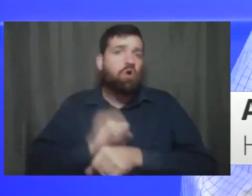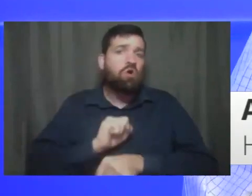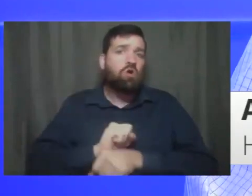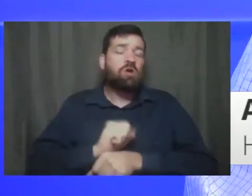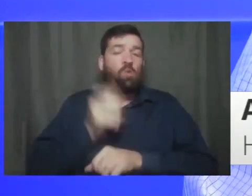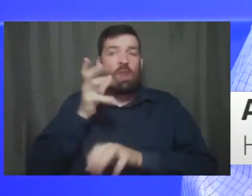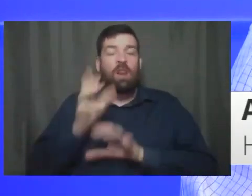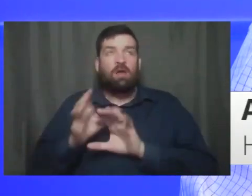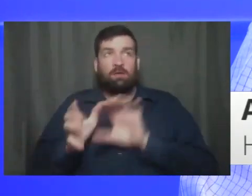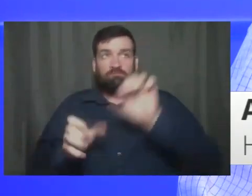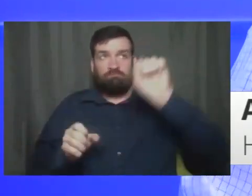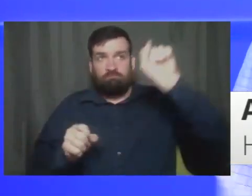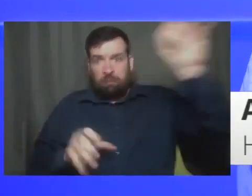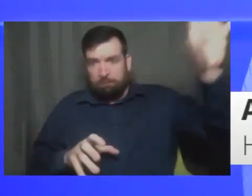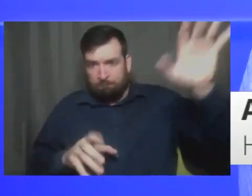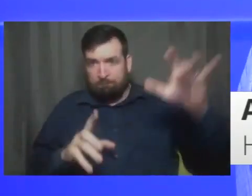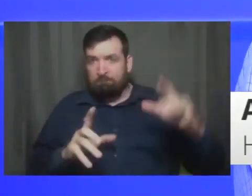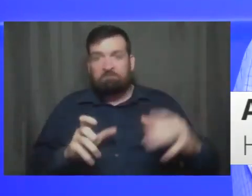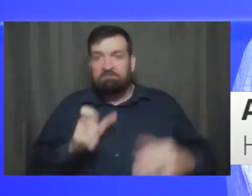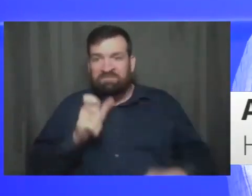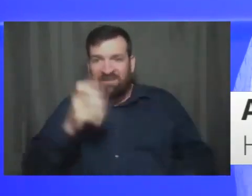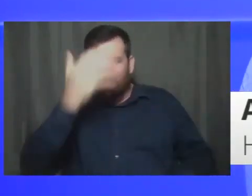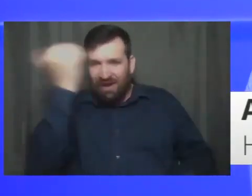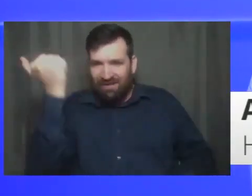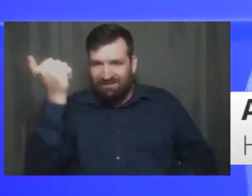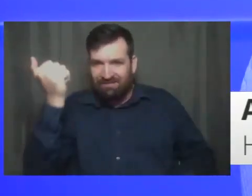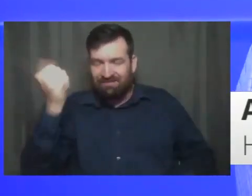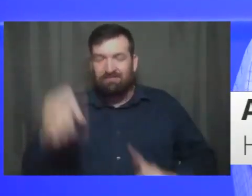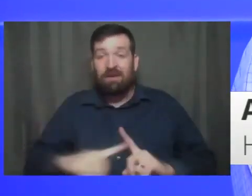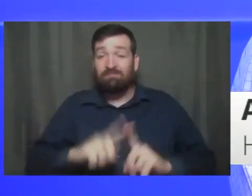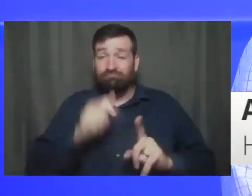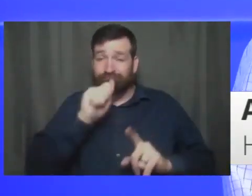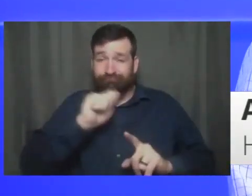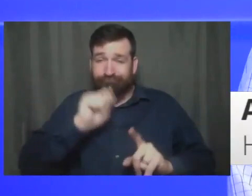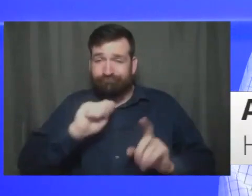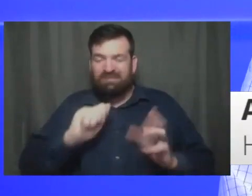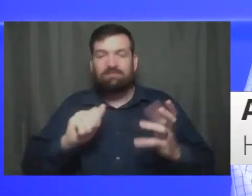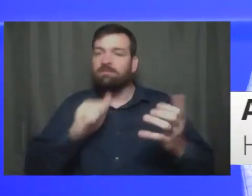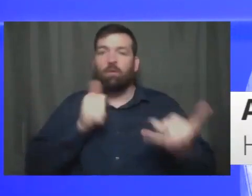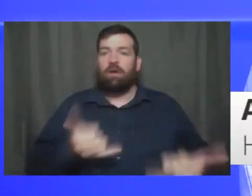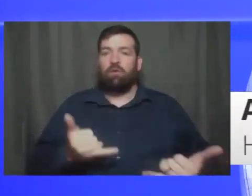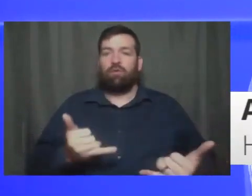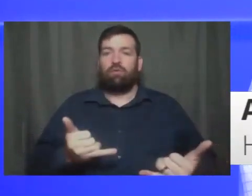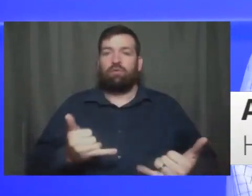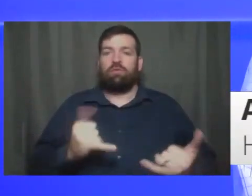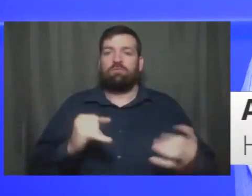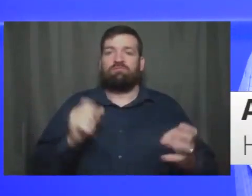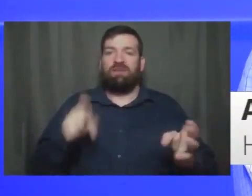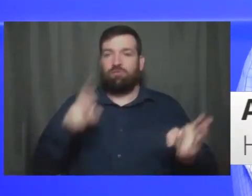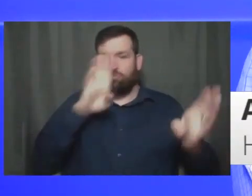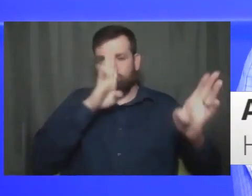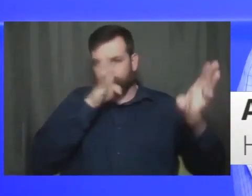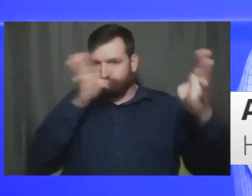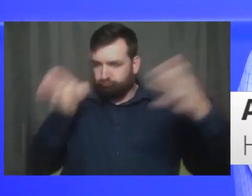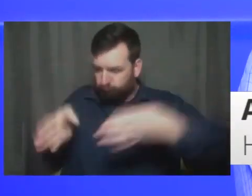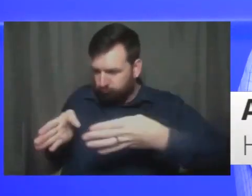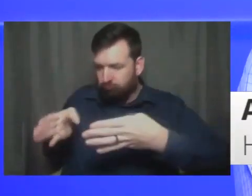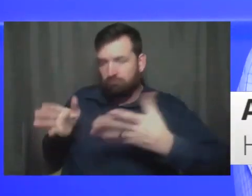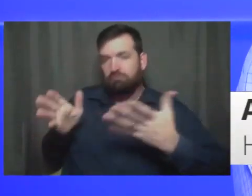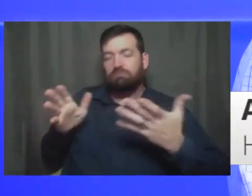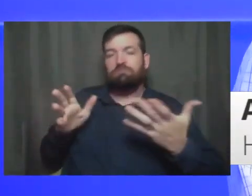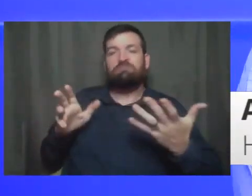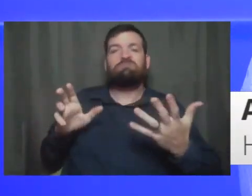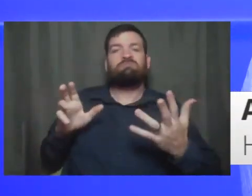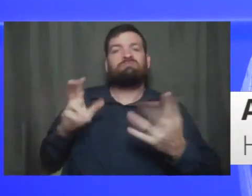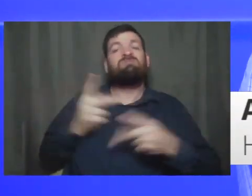it's there. I haven't forgotten about it, but I just can't deal with it right now. I need to shift gears. Sometimes that helps us shift those gears and